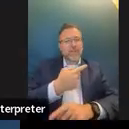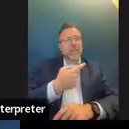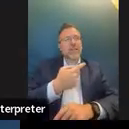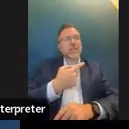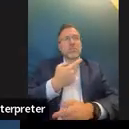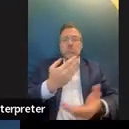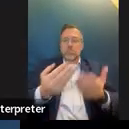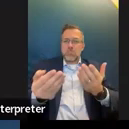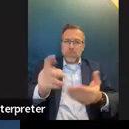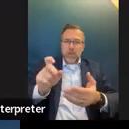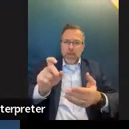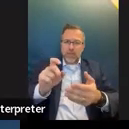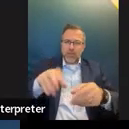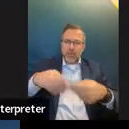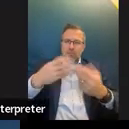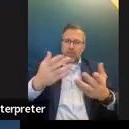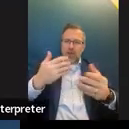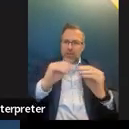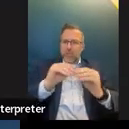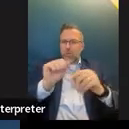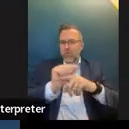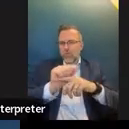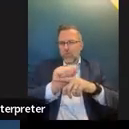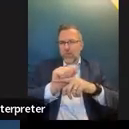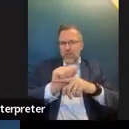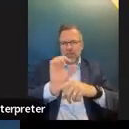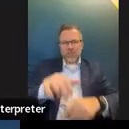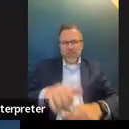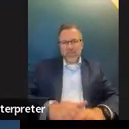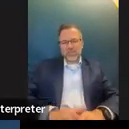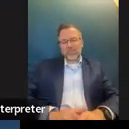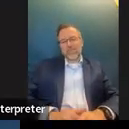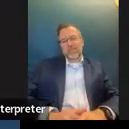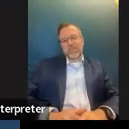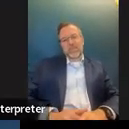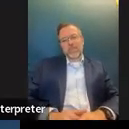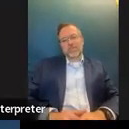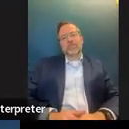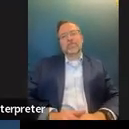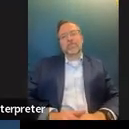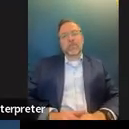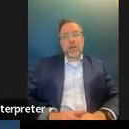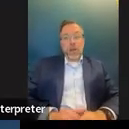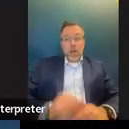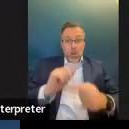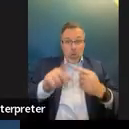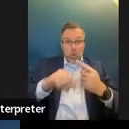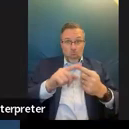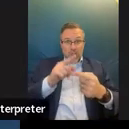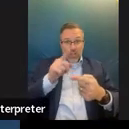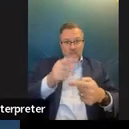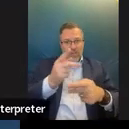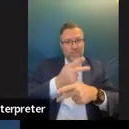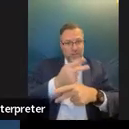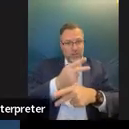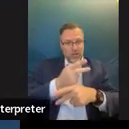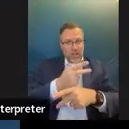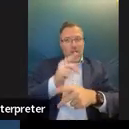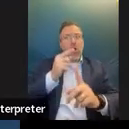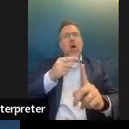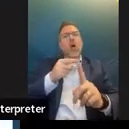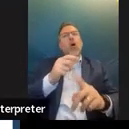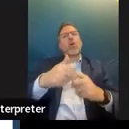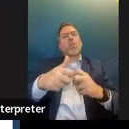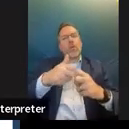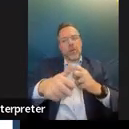a little more, that kind of thing. So once you figure it out, you're going to change something, right? You're going to change something